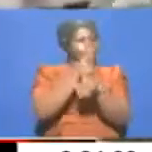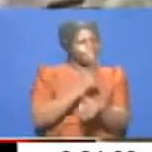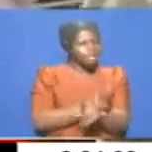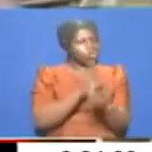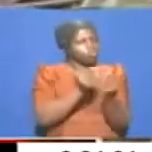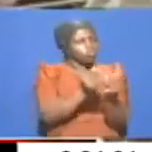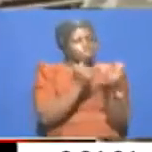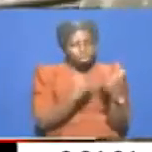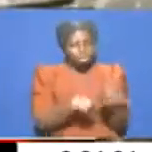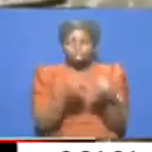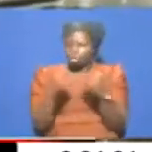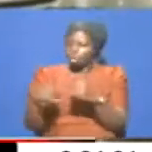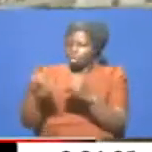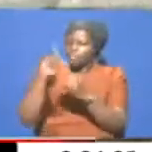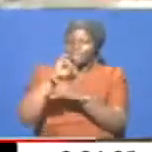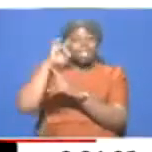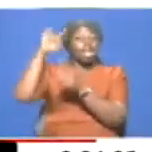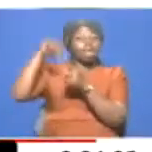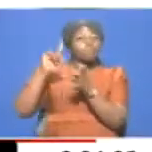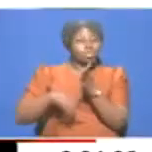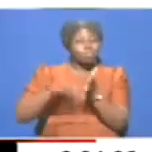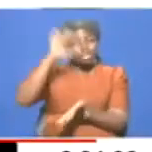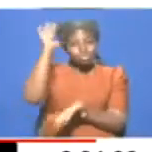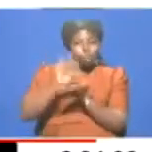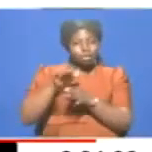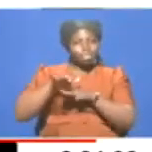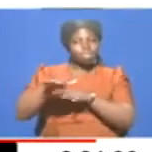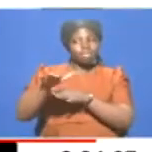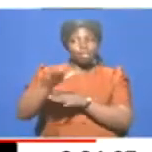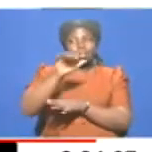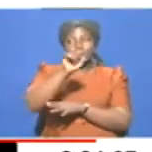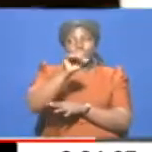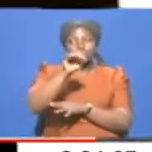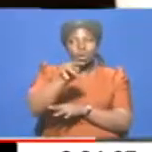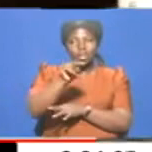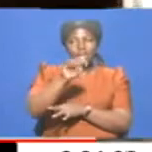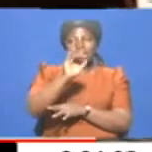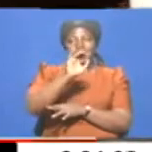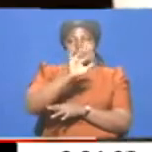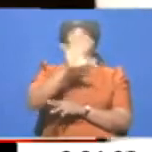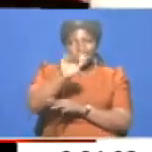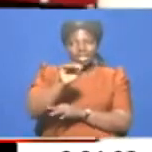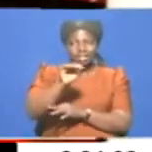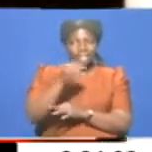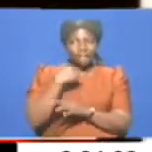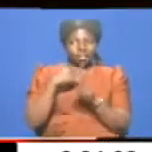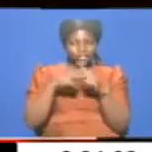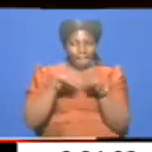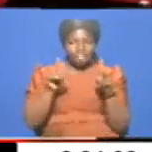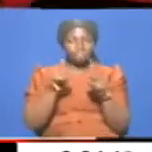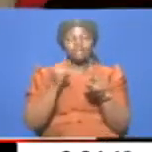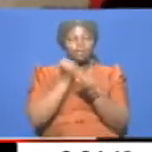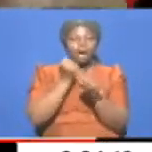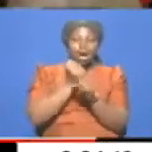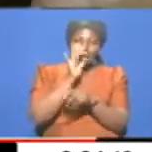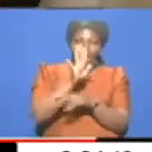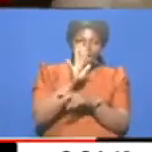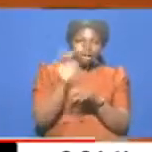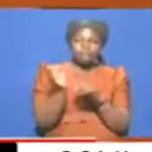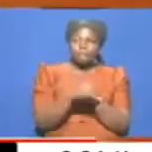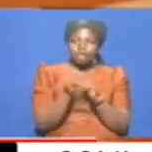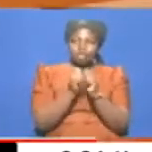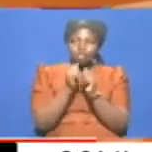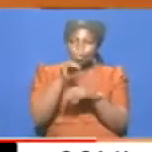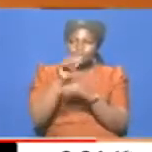bid to ease the pressure. Sonafrique, a startup incubated at Accra Innovation Hub, started operations in October